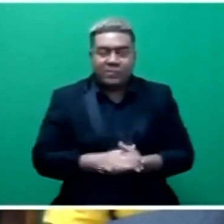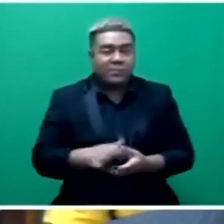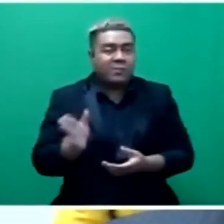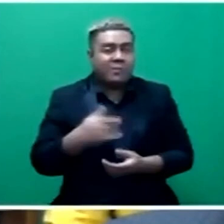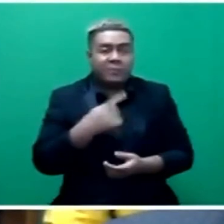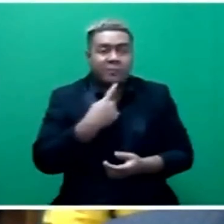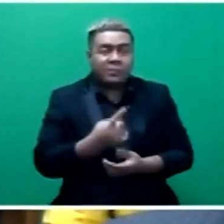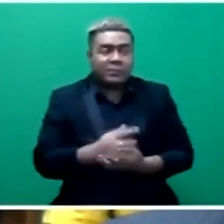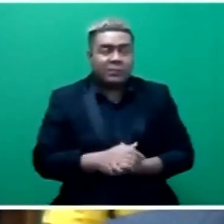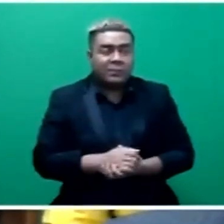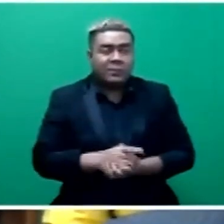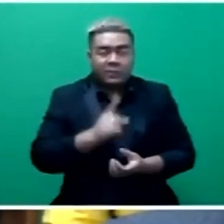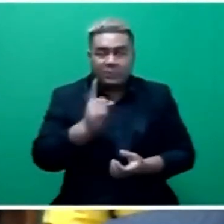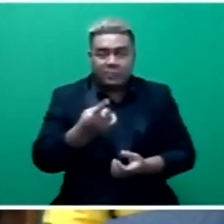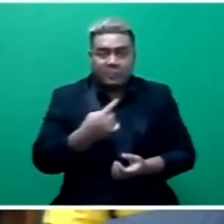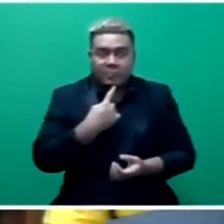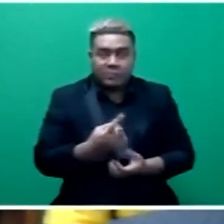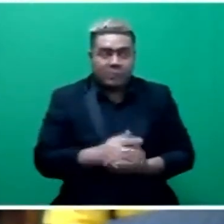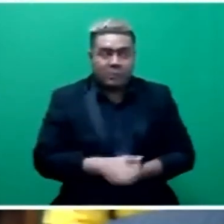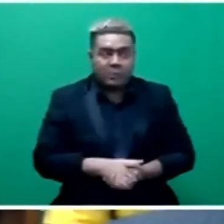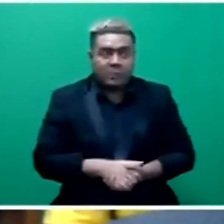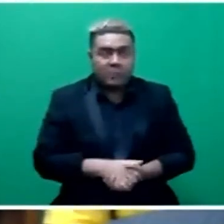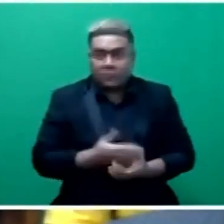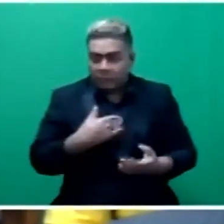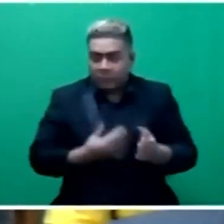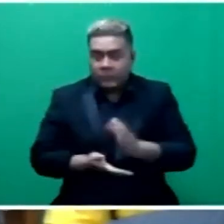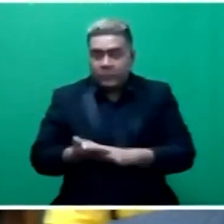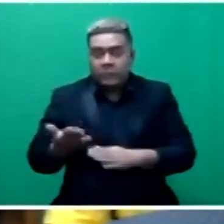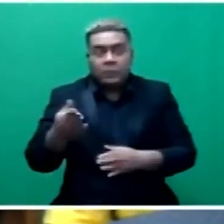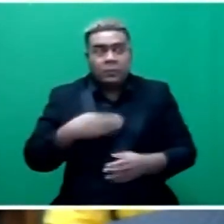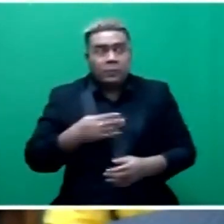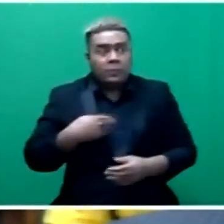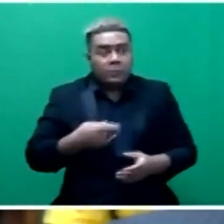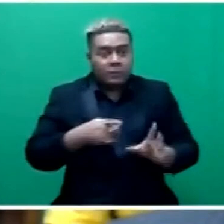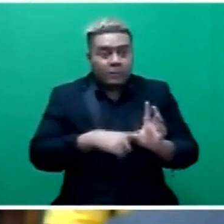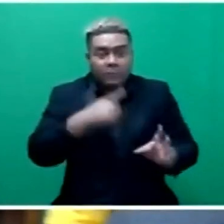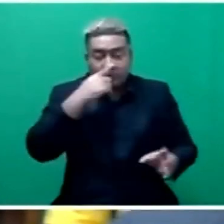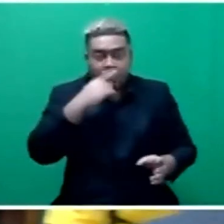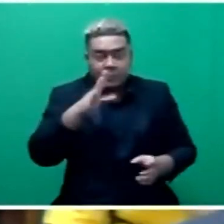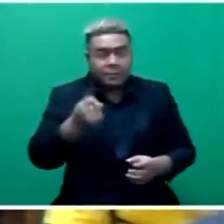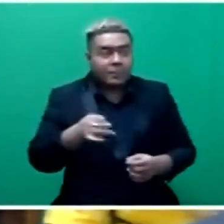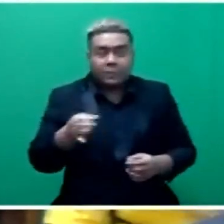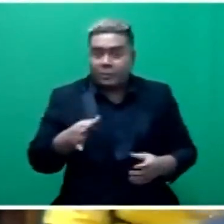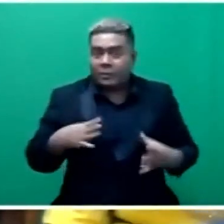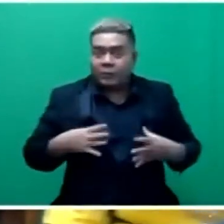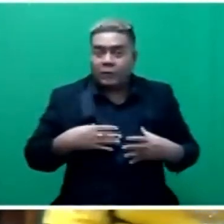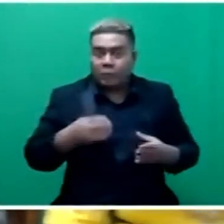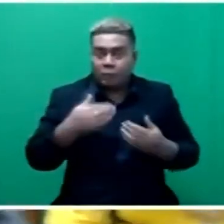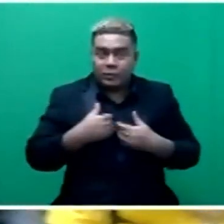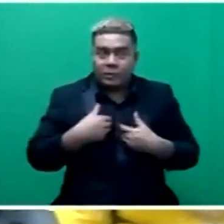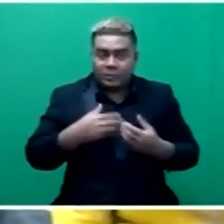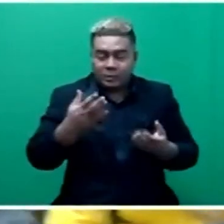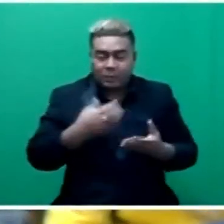saying that if you are going to now go out to members of the public, go to these young people and promise them all free university education and